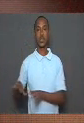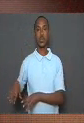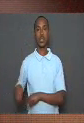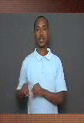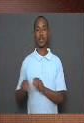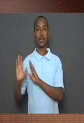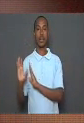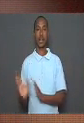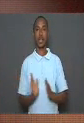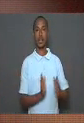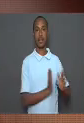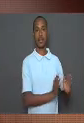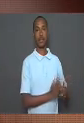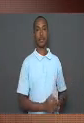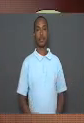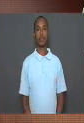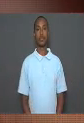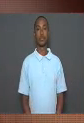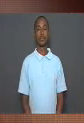Students, let's get ready.